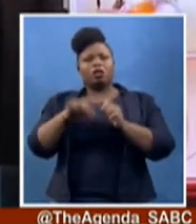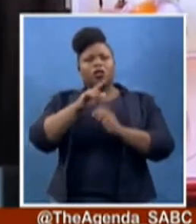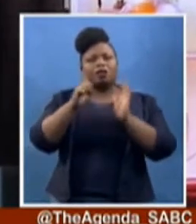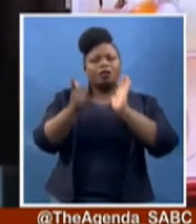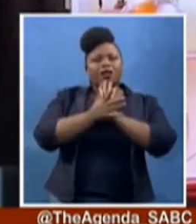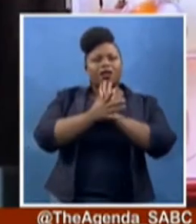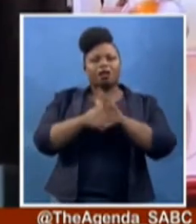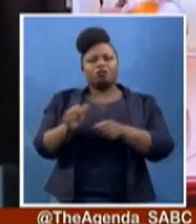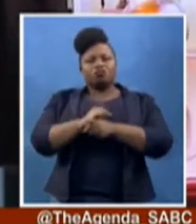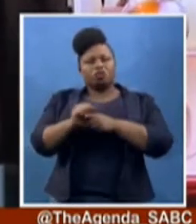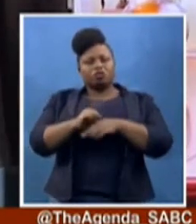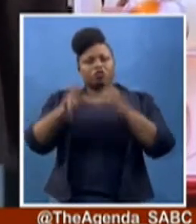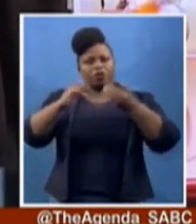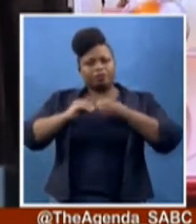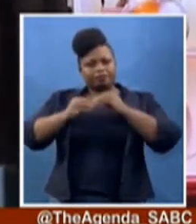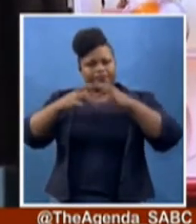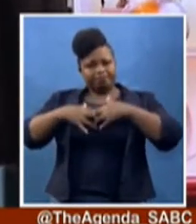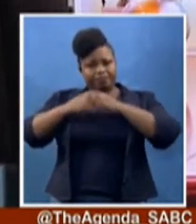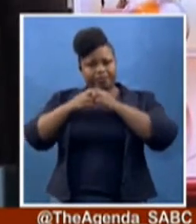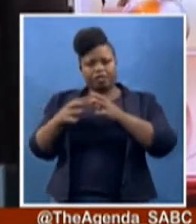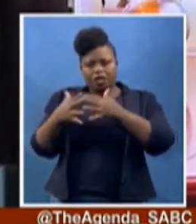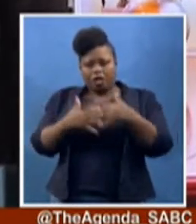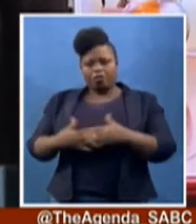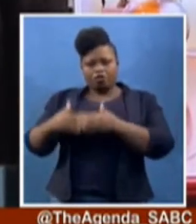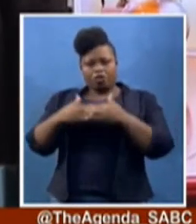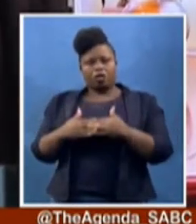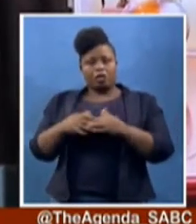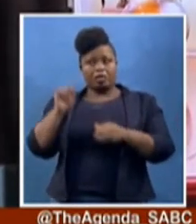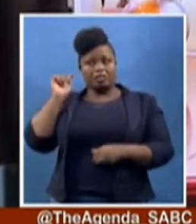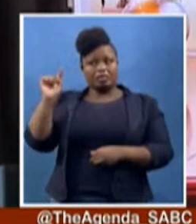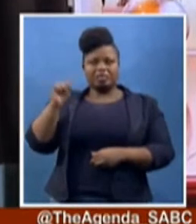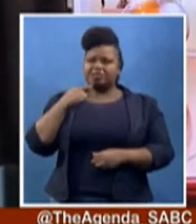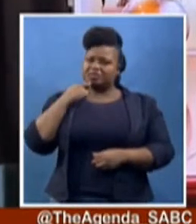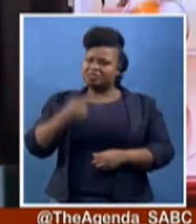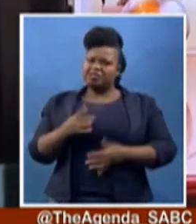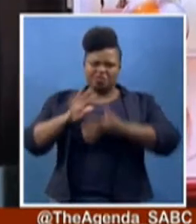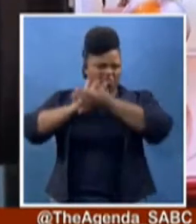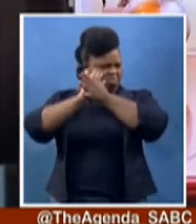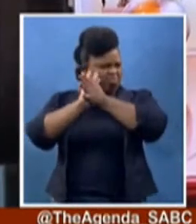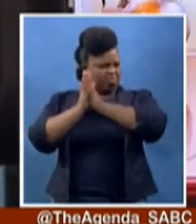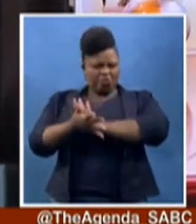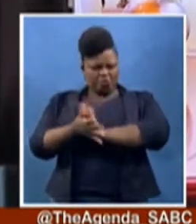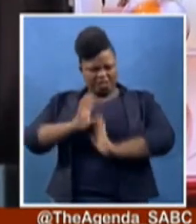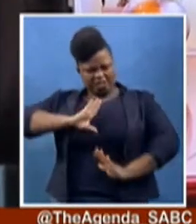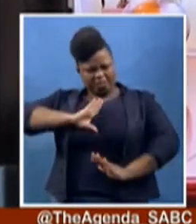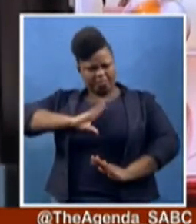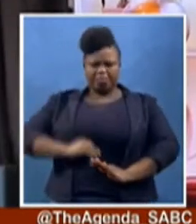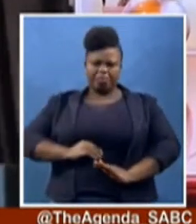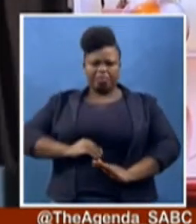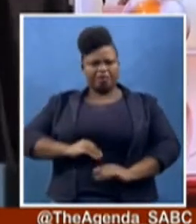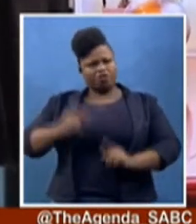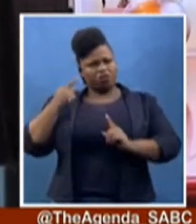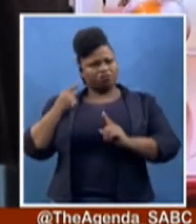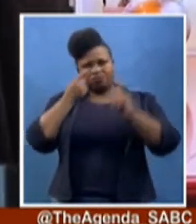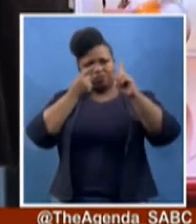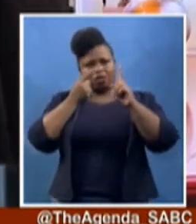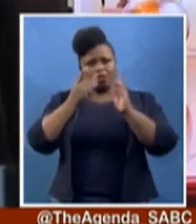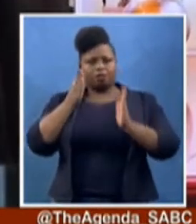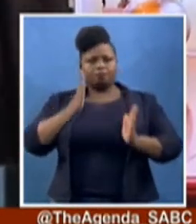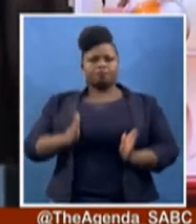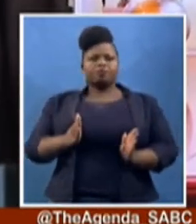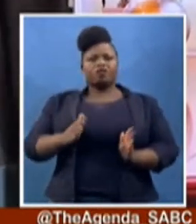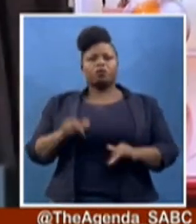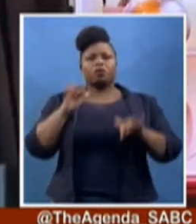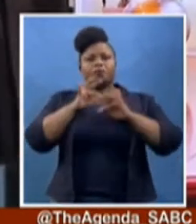actively conspired to destroy the spirit, the will, and the humanity of people of African descent.